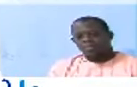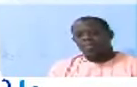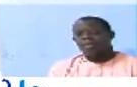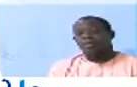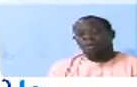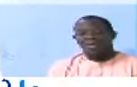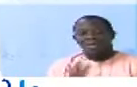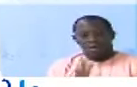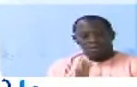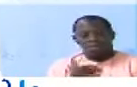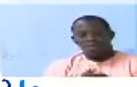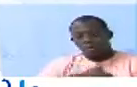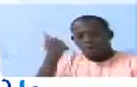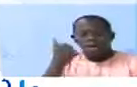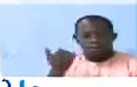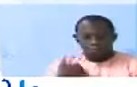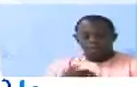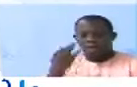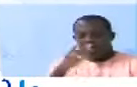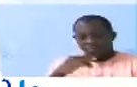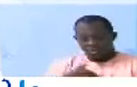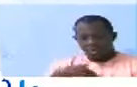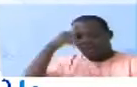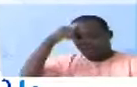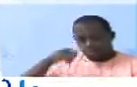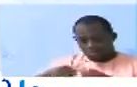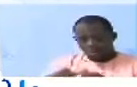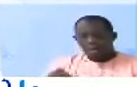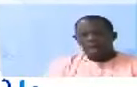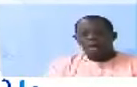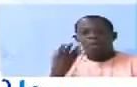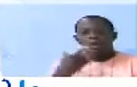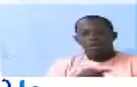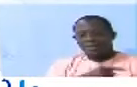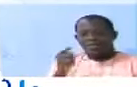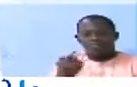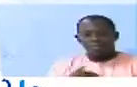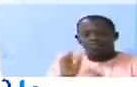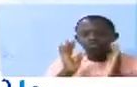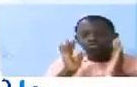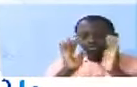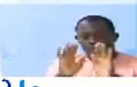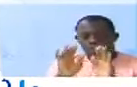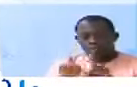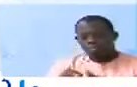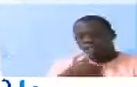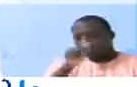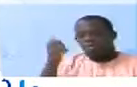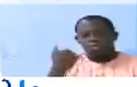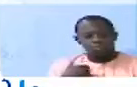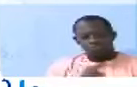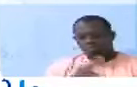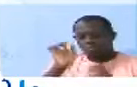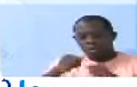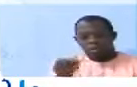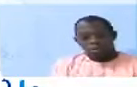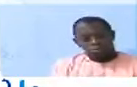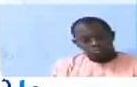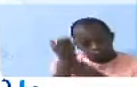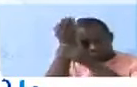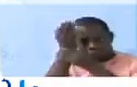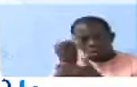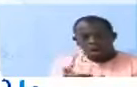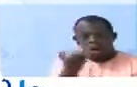In fact, some of us, as I remember, when they stopped, some of them were even unable to get up by themselves. Were the